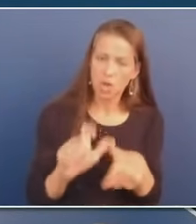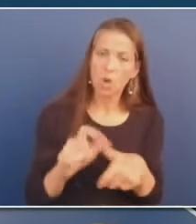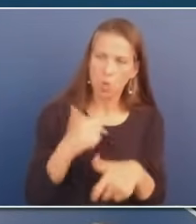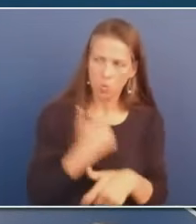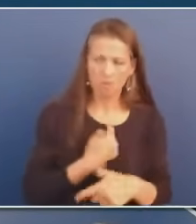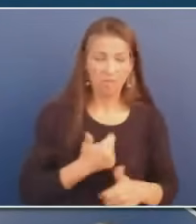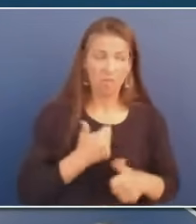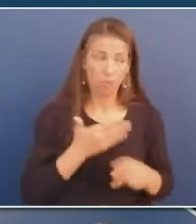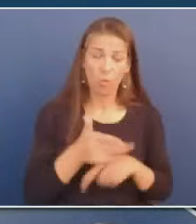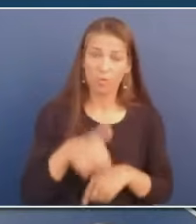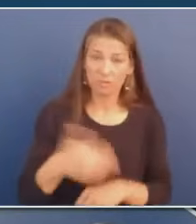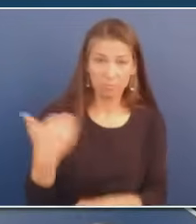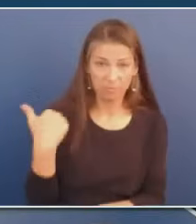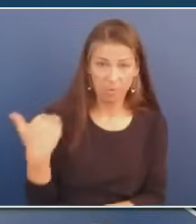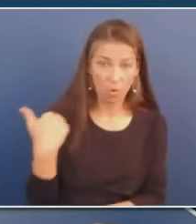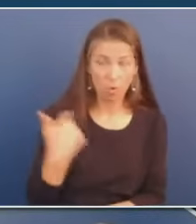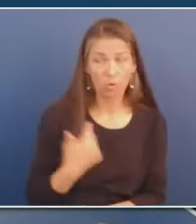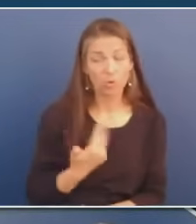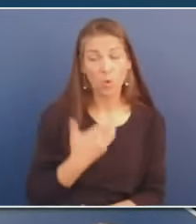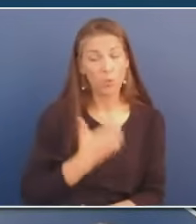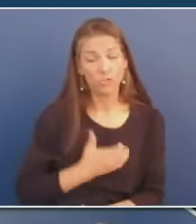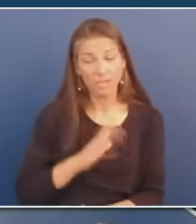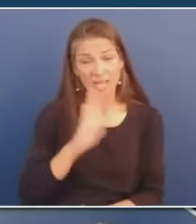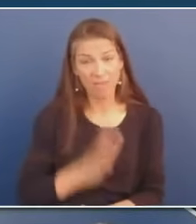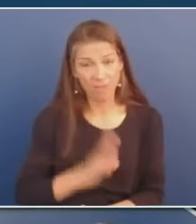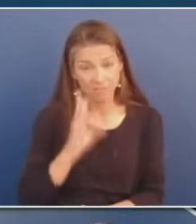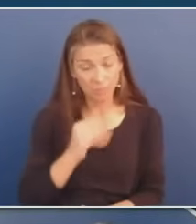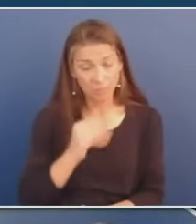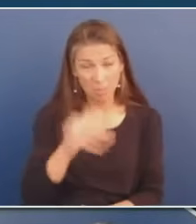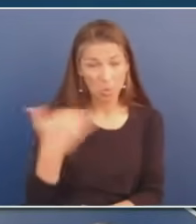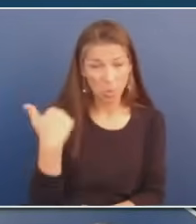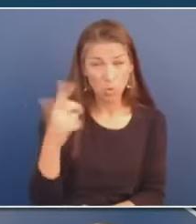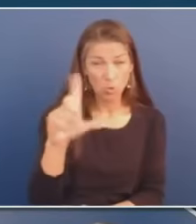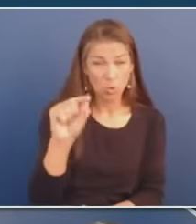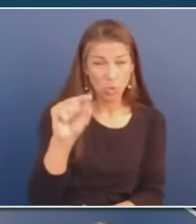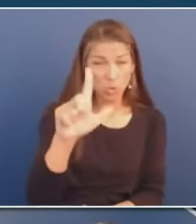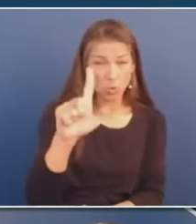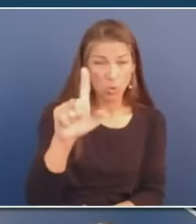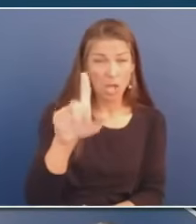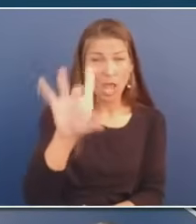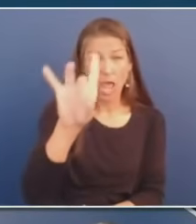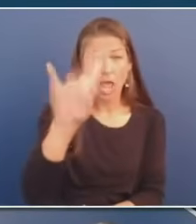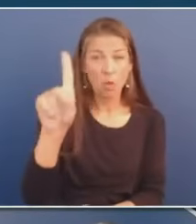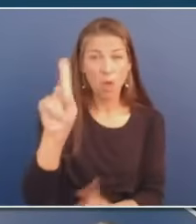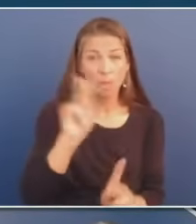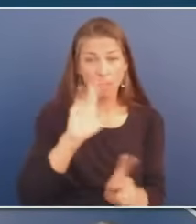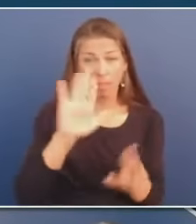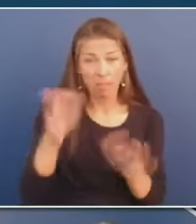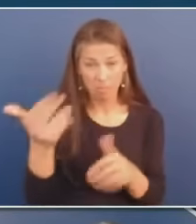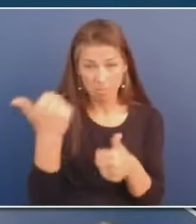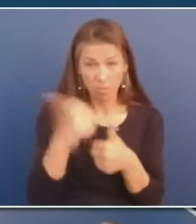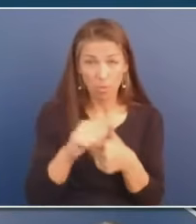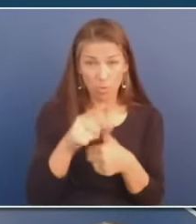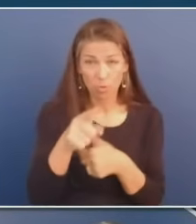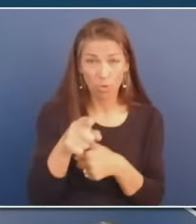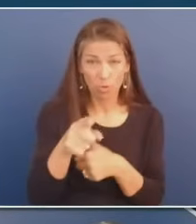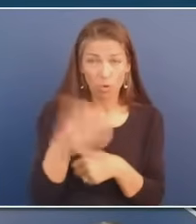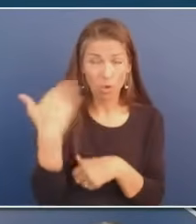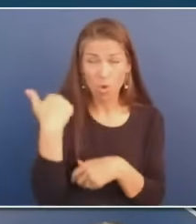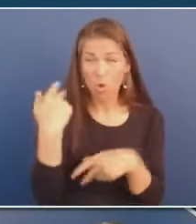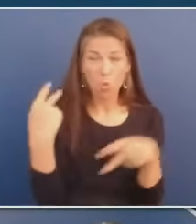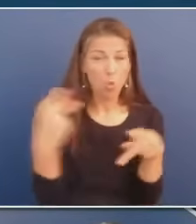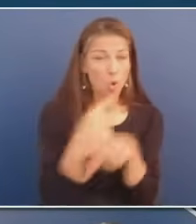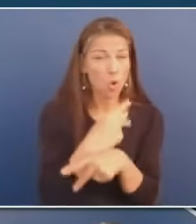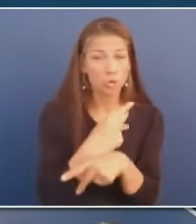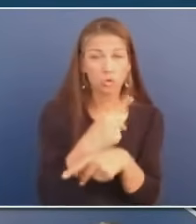wish we hadn't. And remember, in 2021, we lost 81 people in the worst tornado event